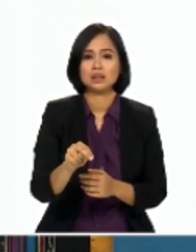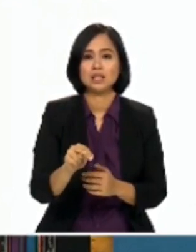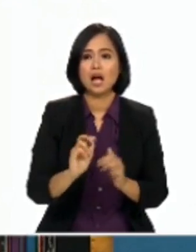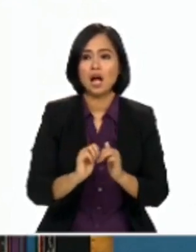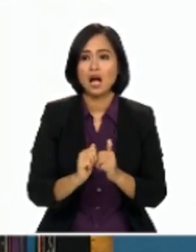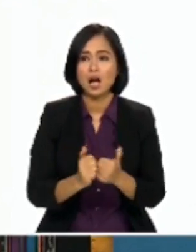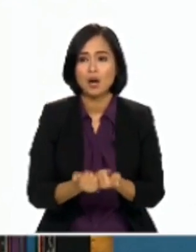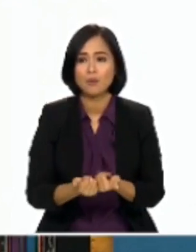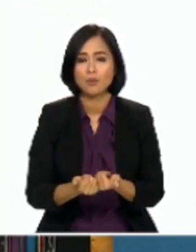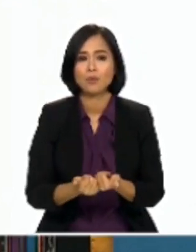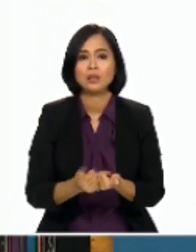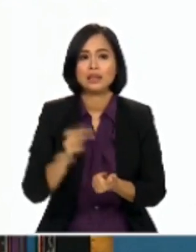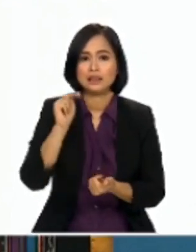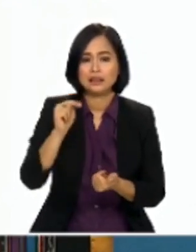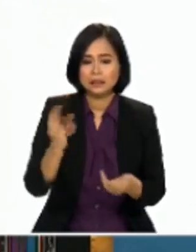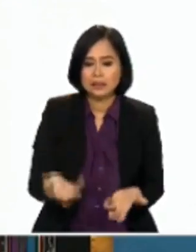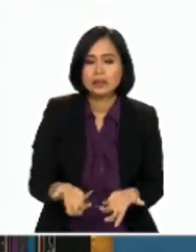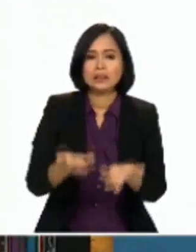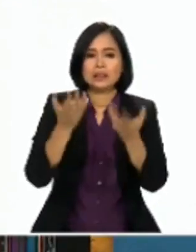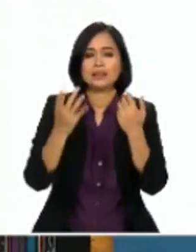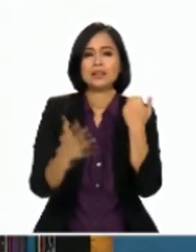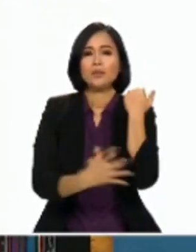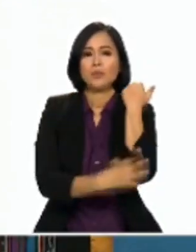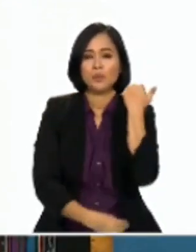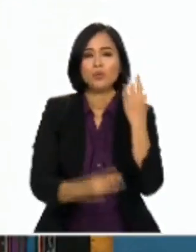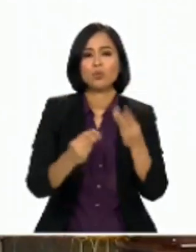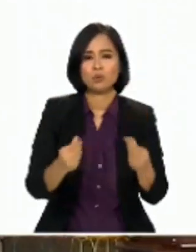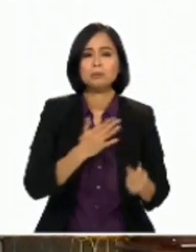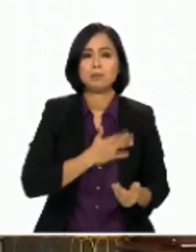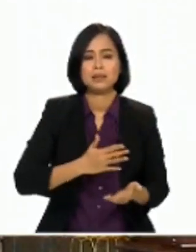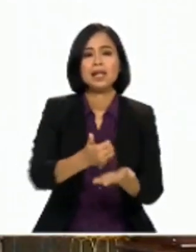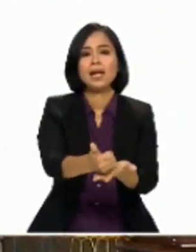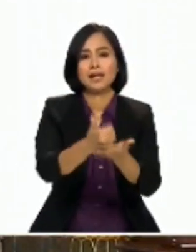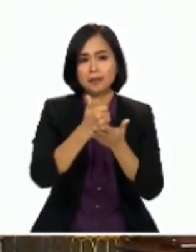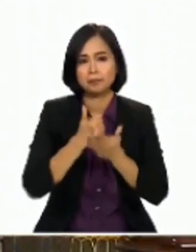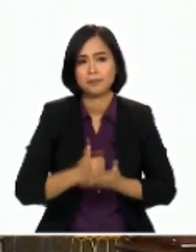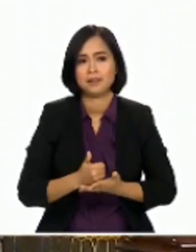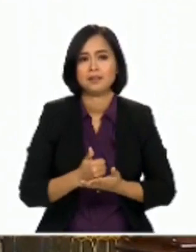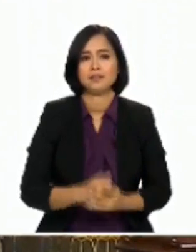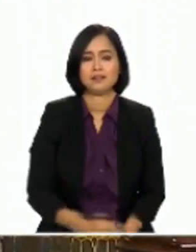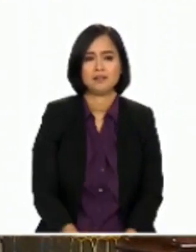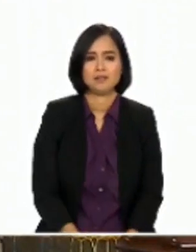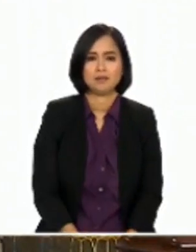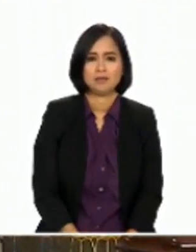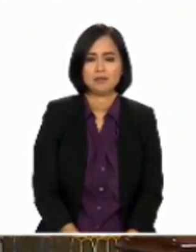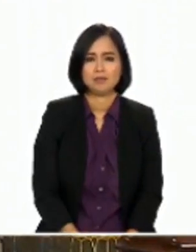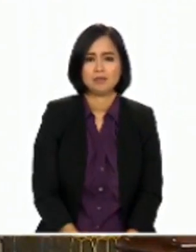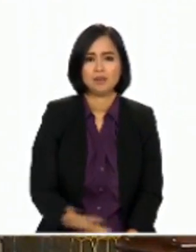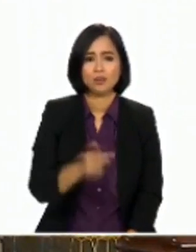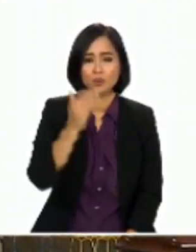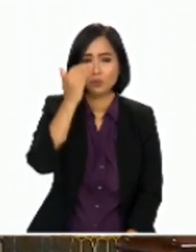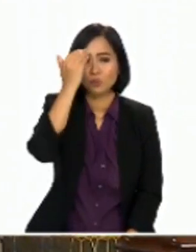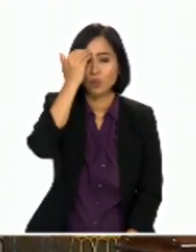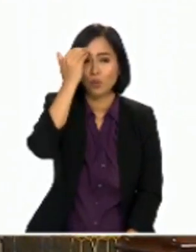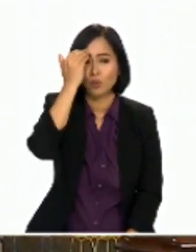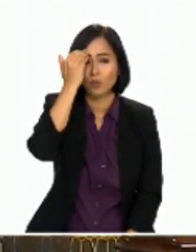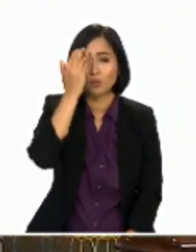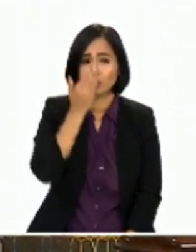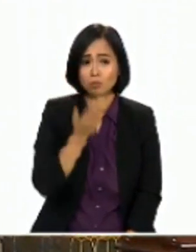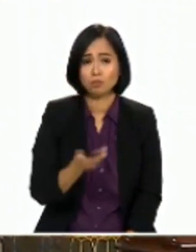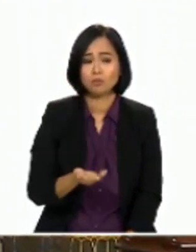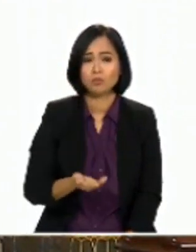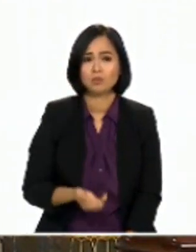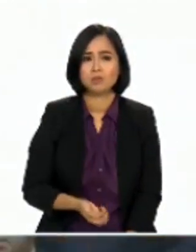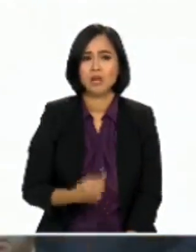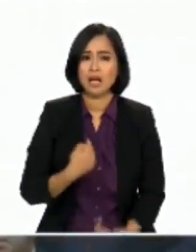from poverty. Kindly help me on this. And you know,